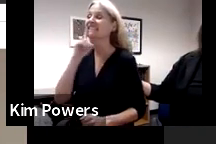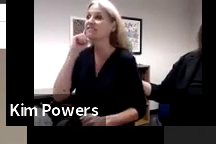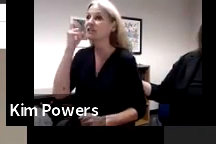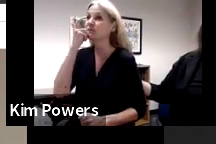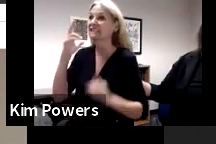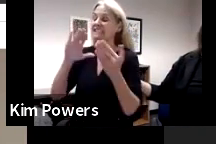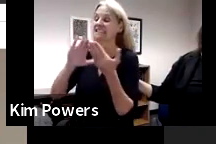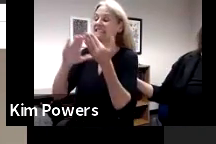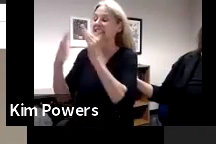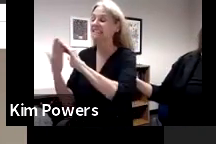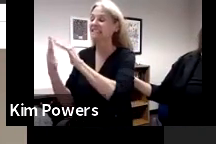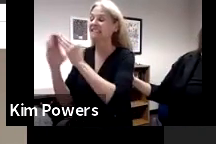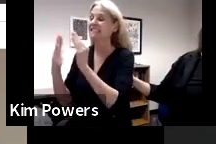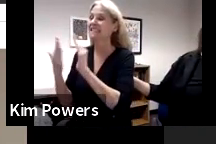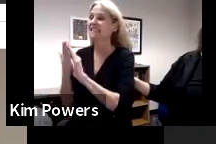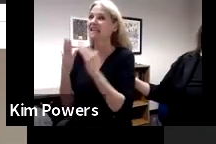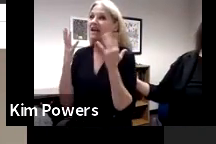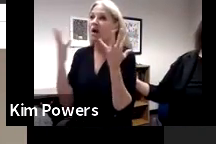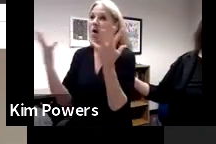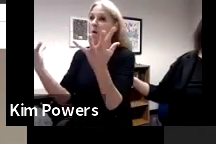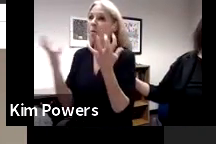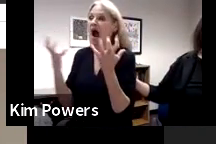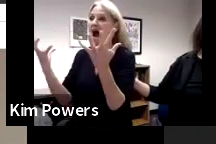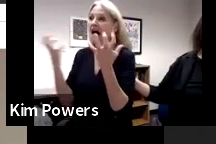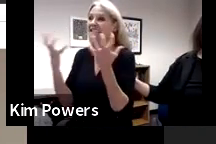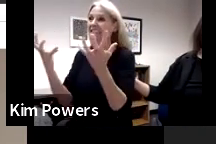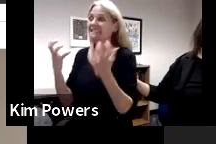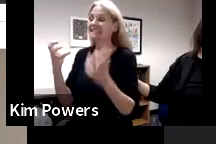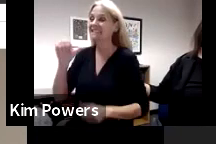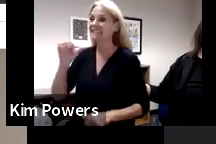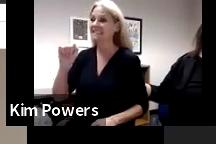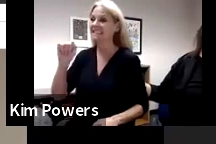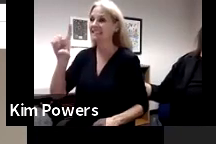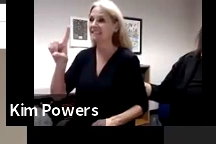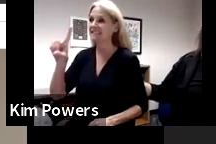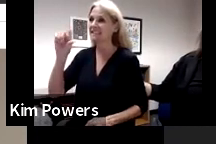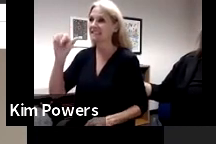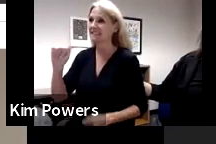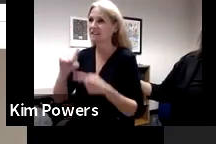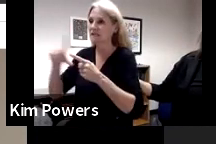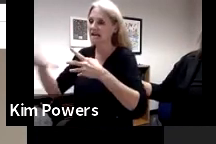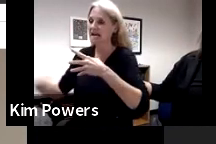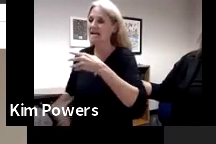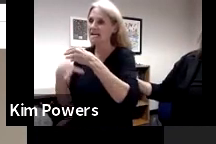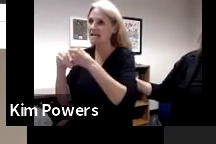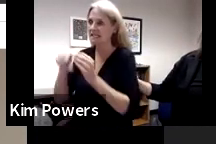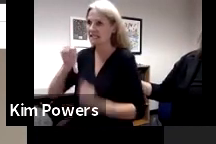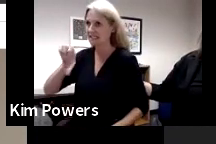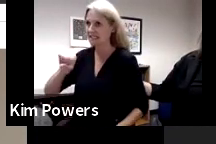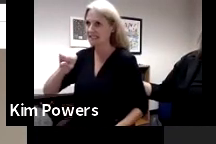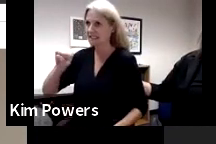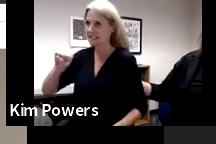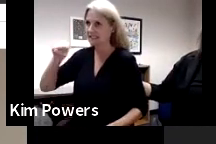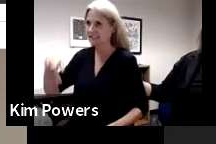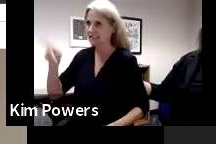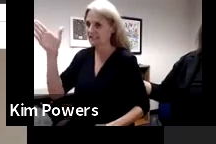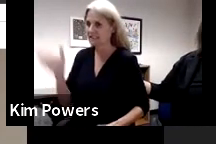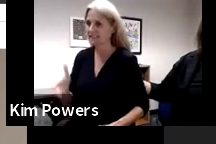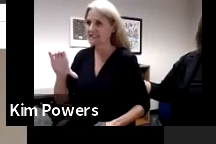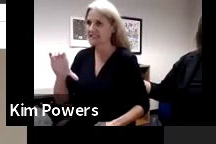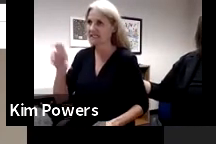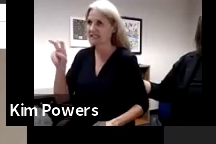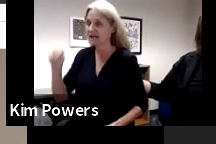allow us to see each other as whole, full, and equal. The deafblind community wants the ADA